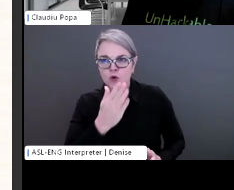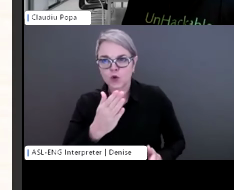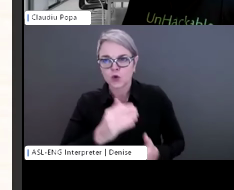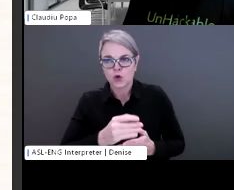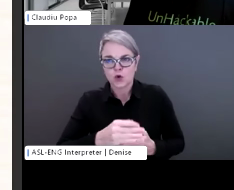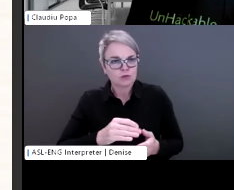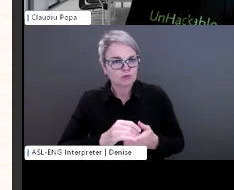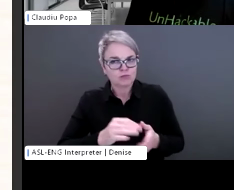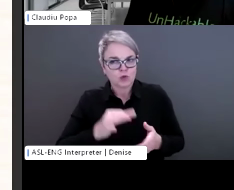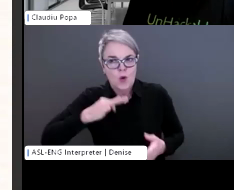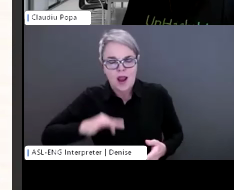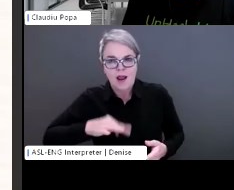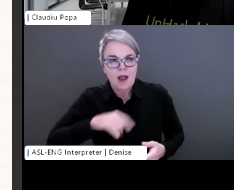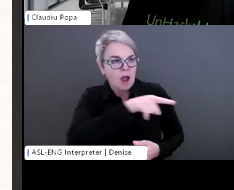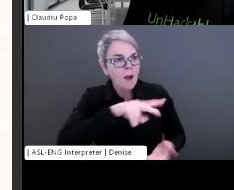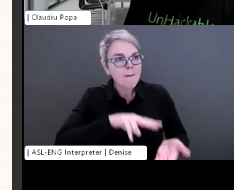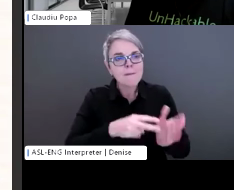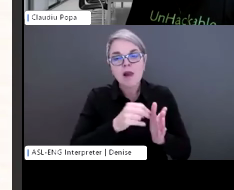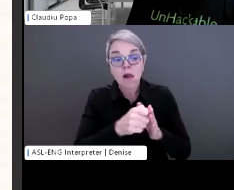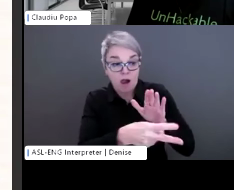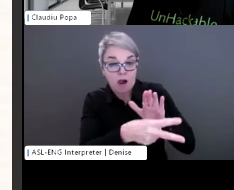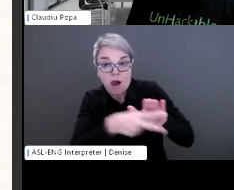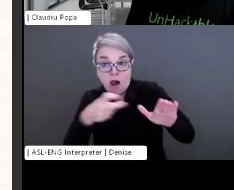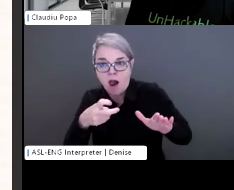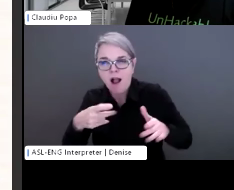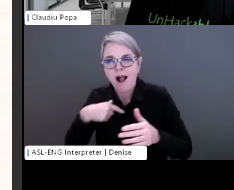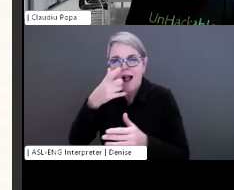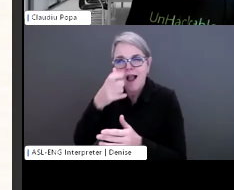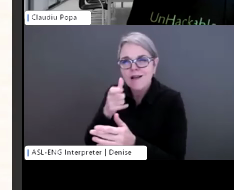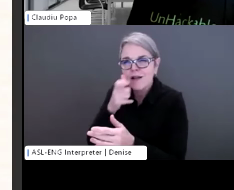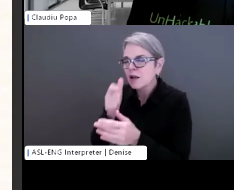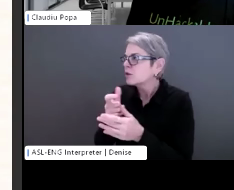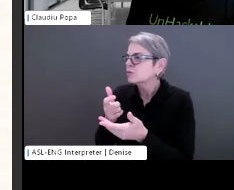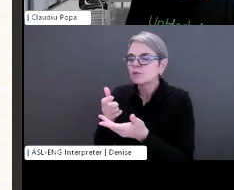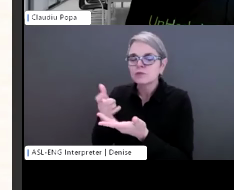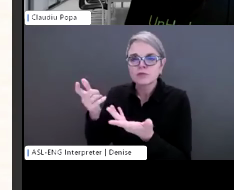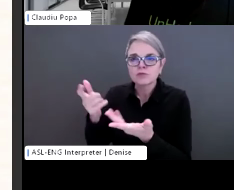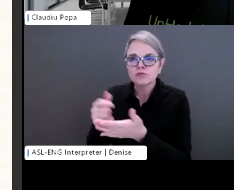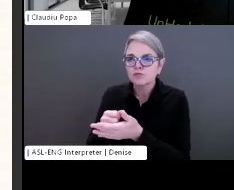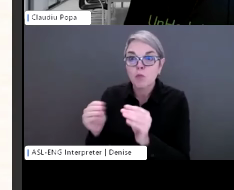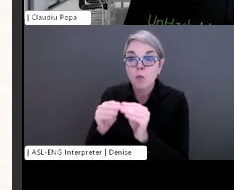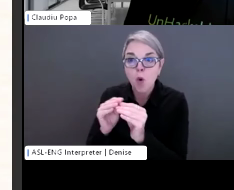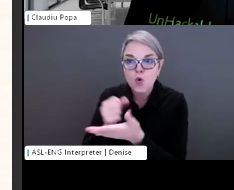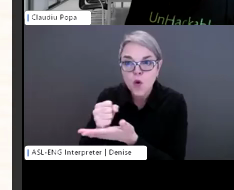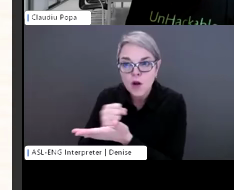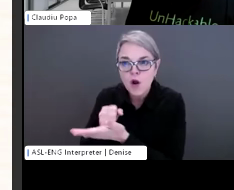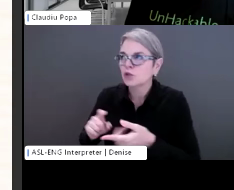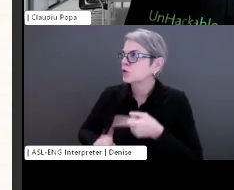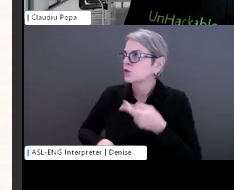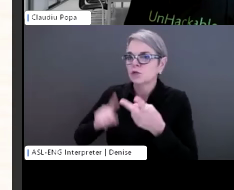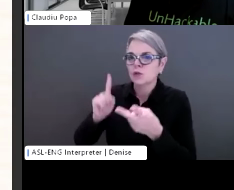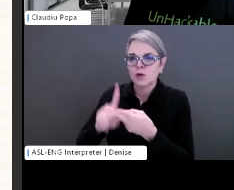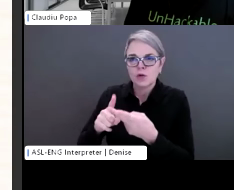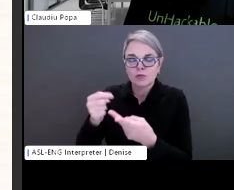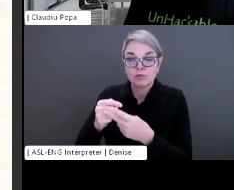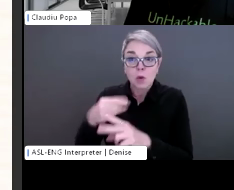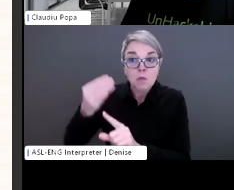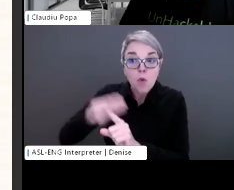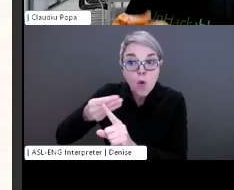can buy, or open up a line of credit, or get a mortgage, or get a phone